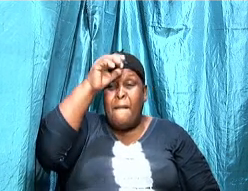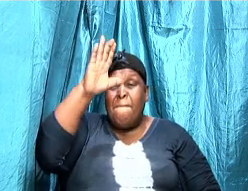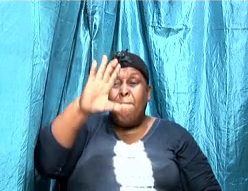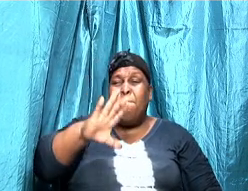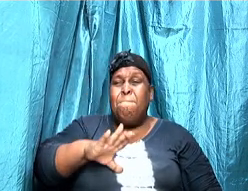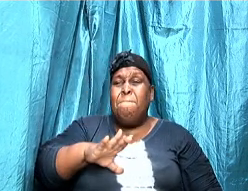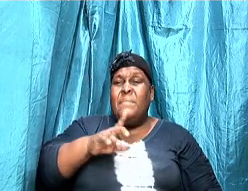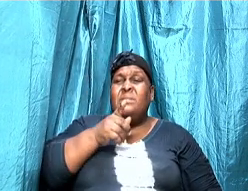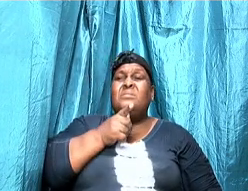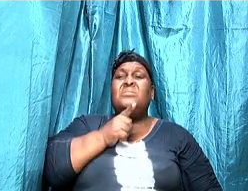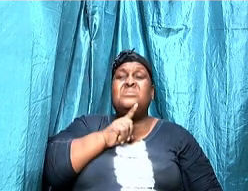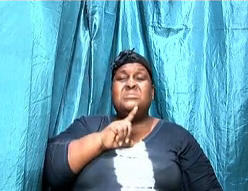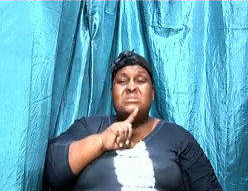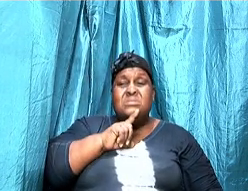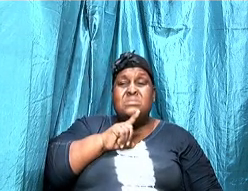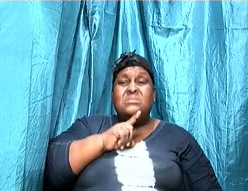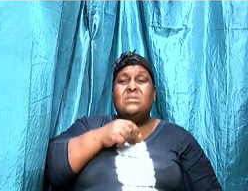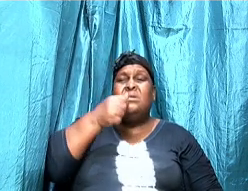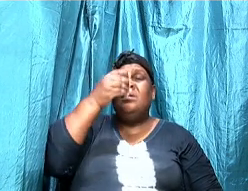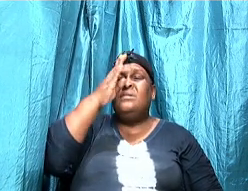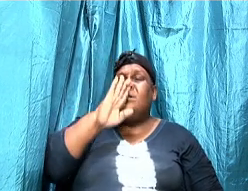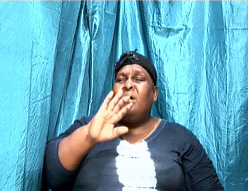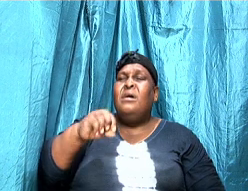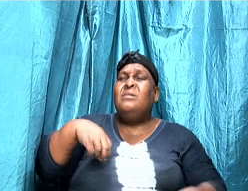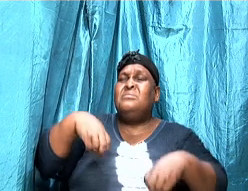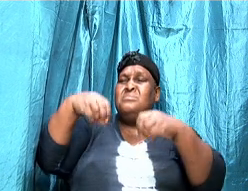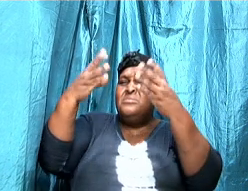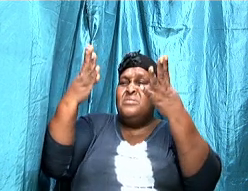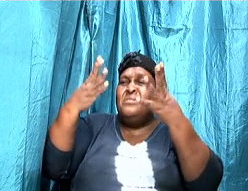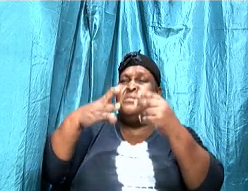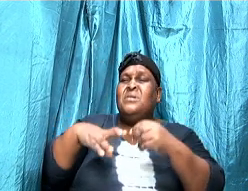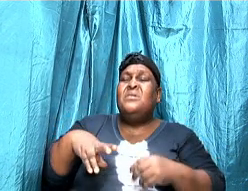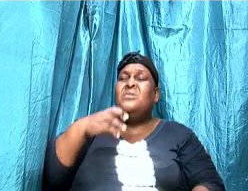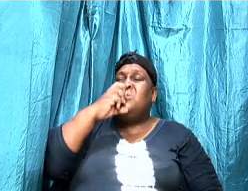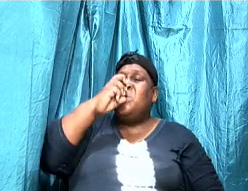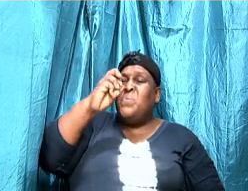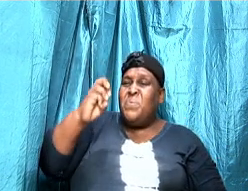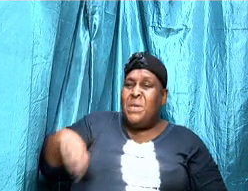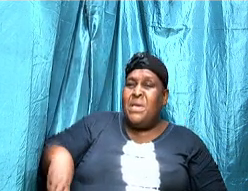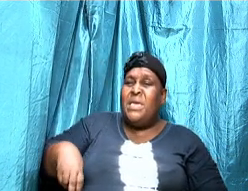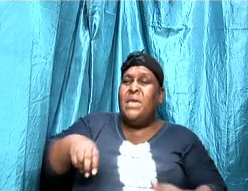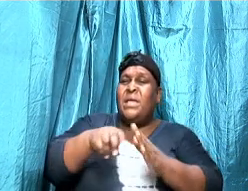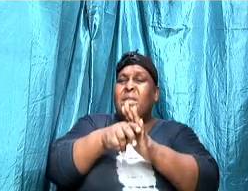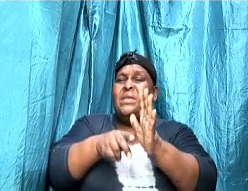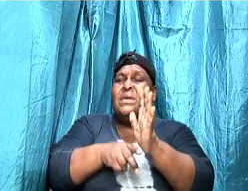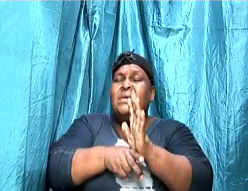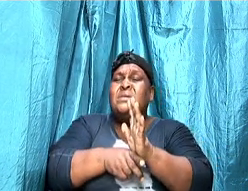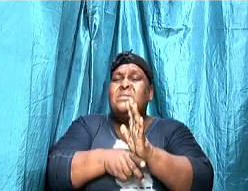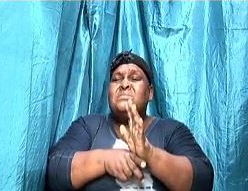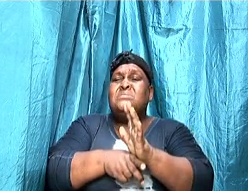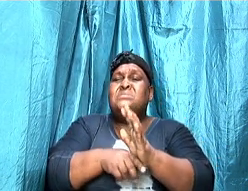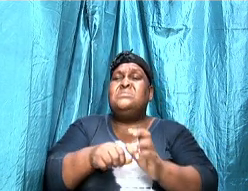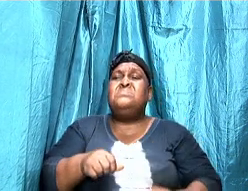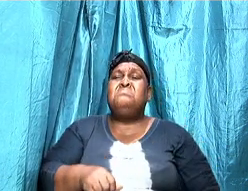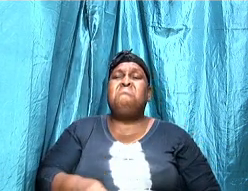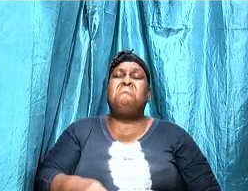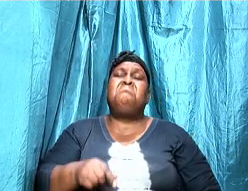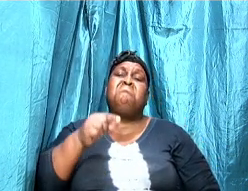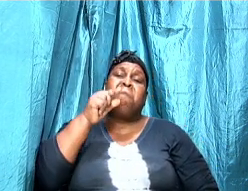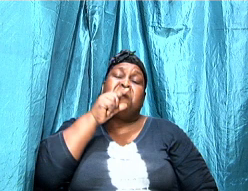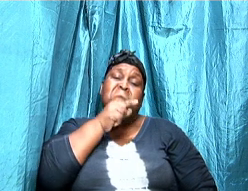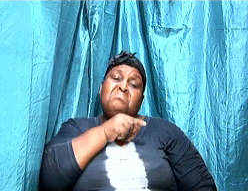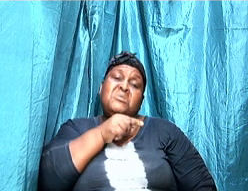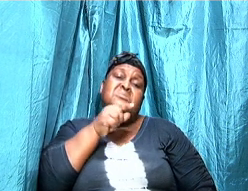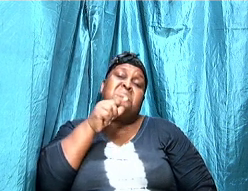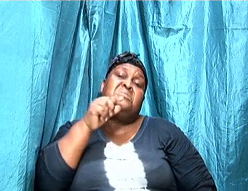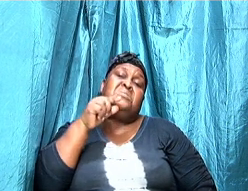lust, God gave them up to vile affection. And here, vile affections, homosexuality is one of those things that are